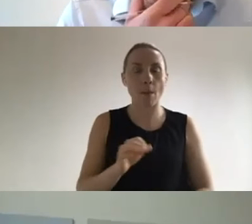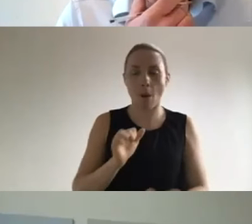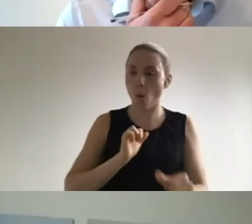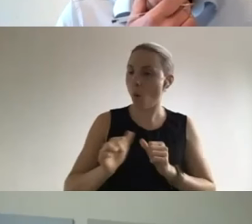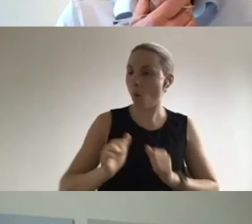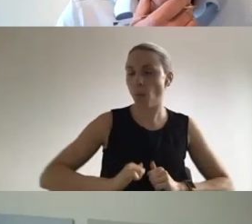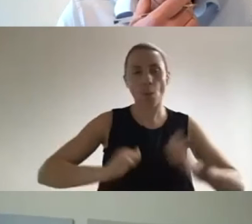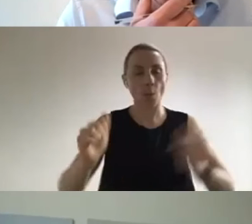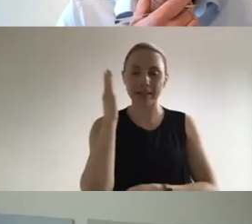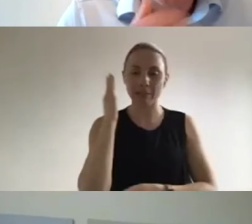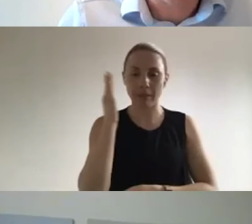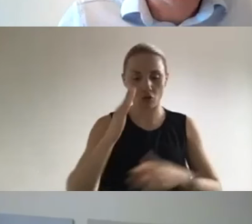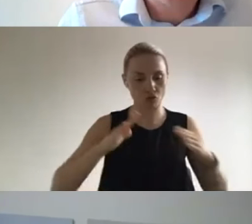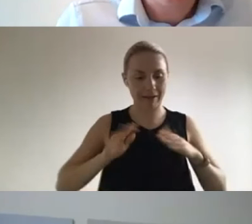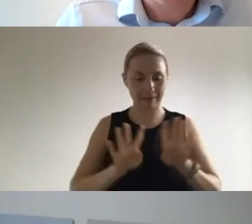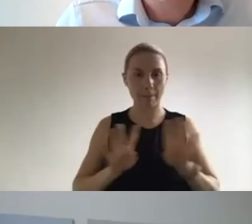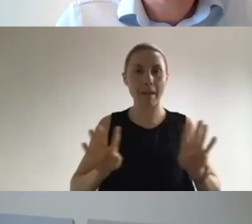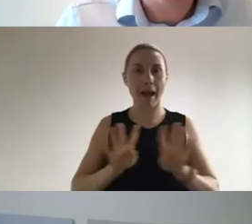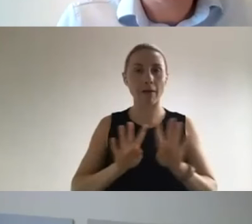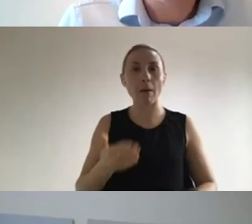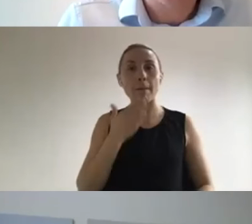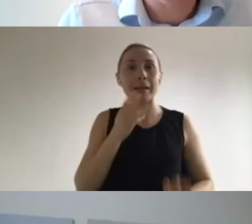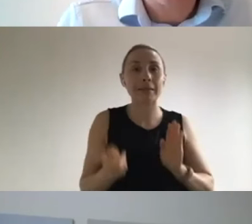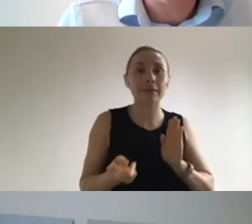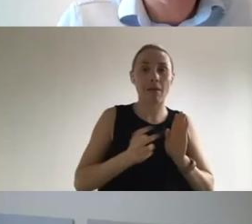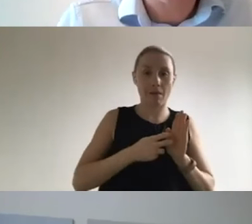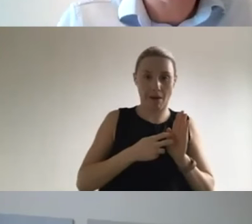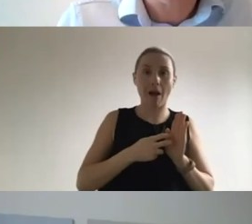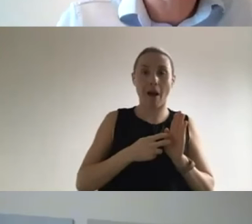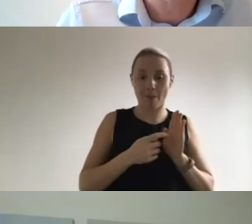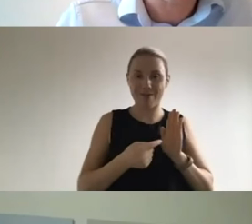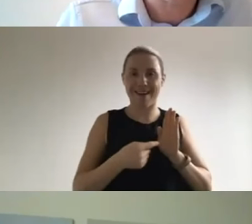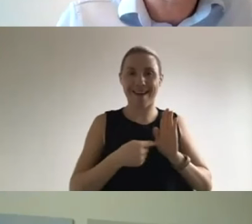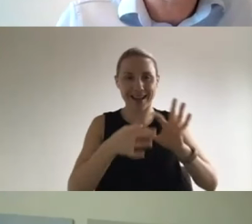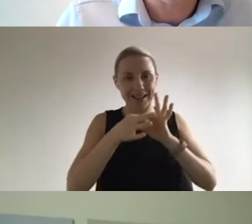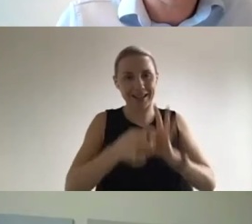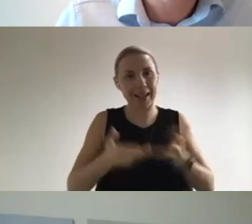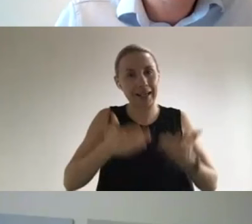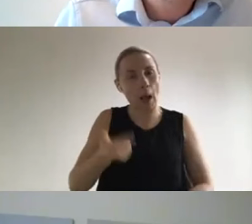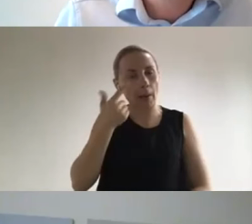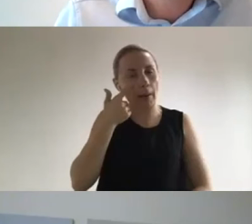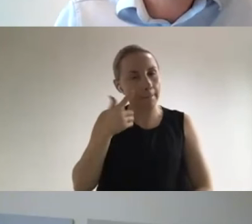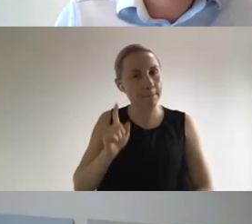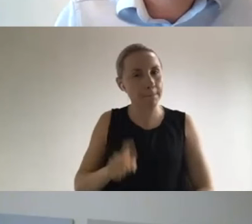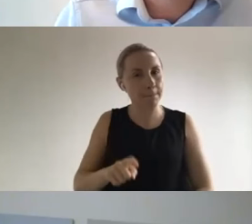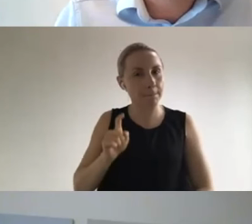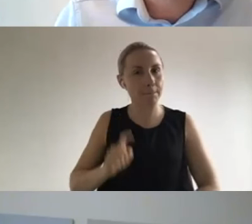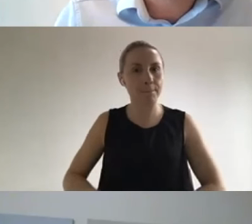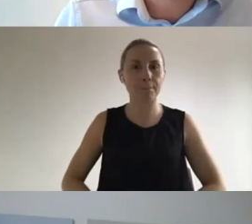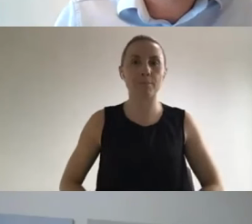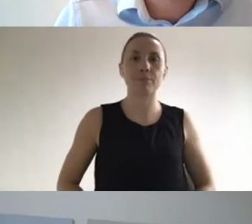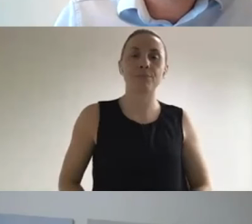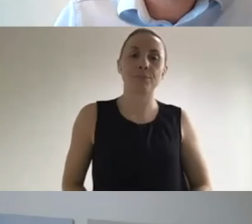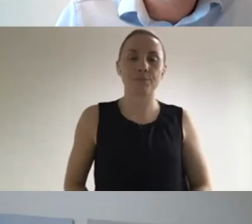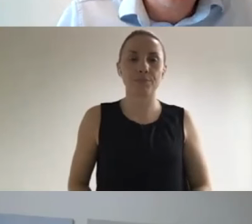please do sign up there. There's a link on the screen there that you can follow to take part in